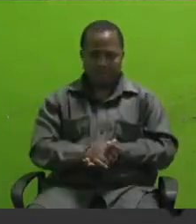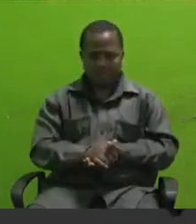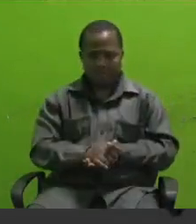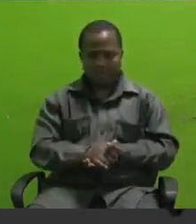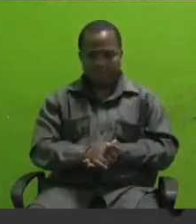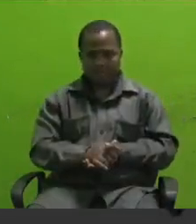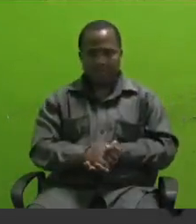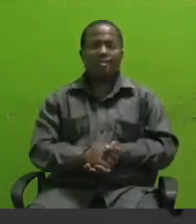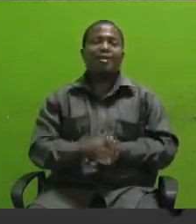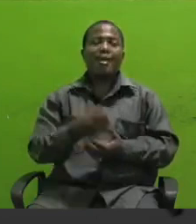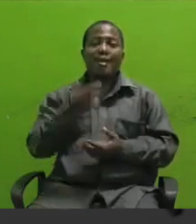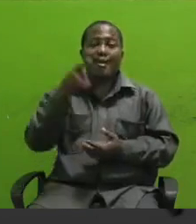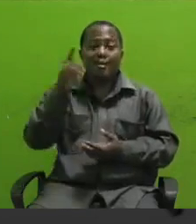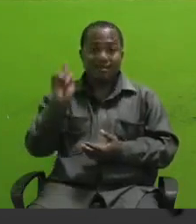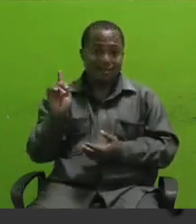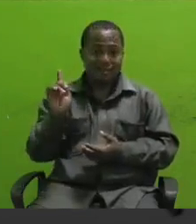Yes?